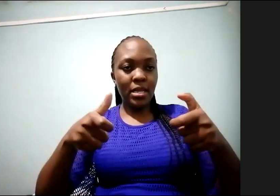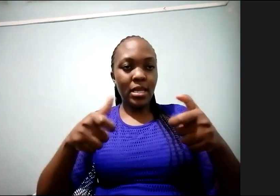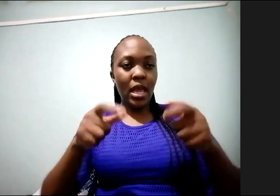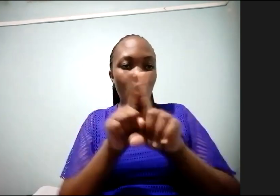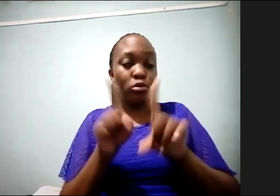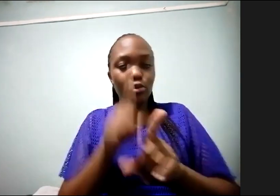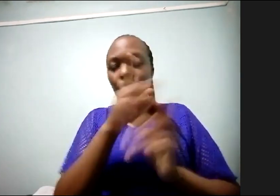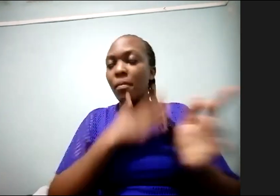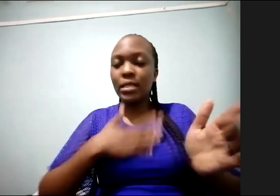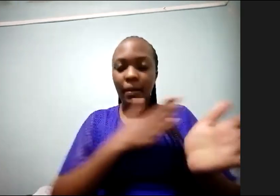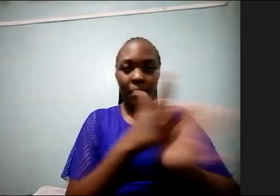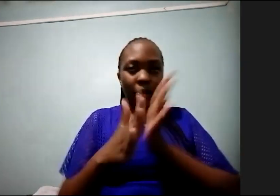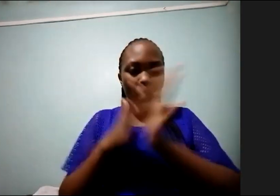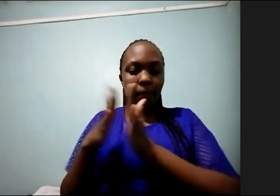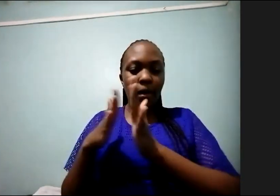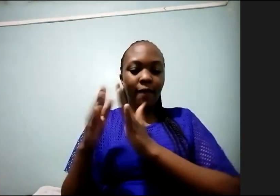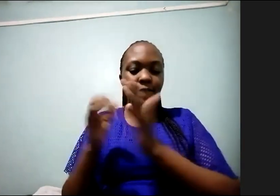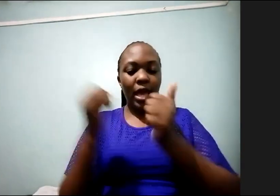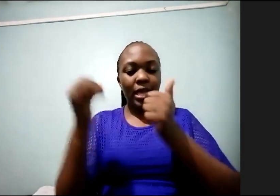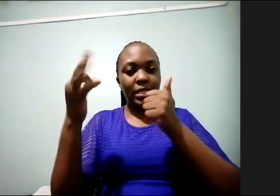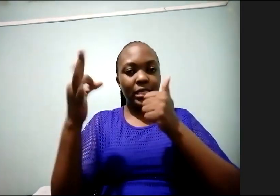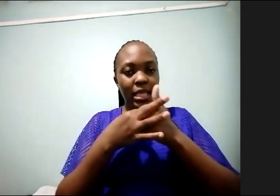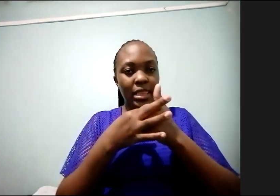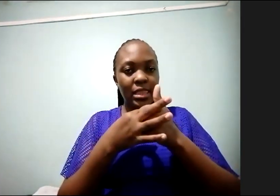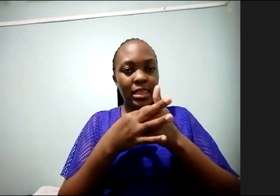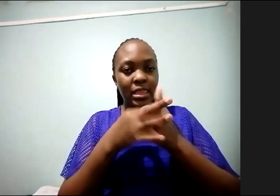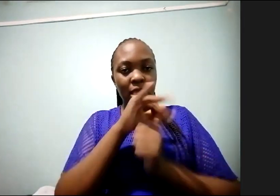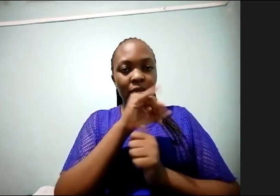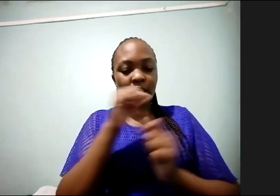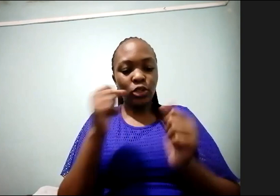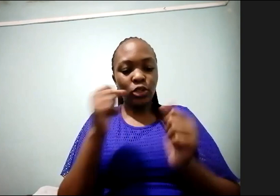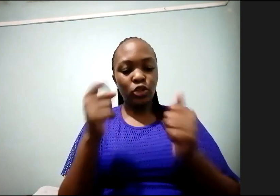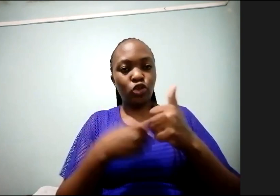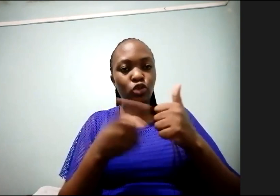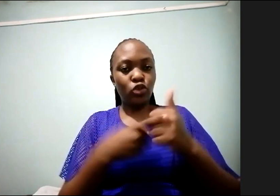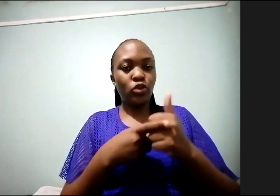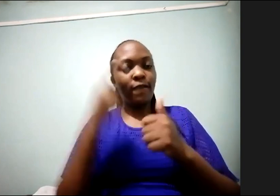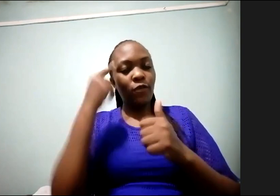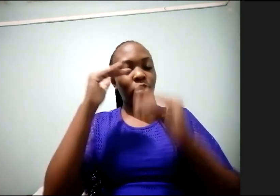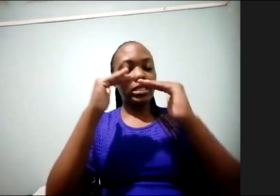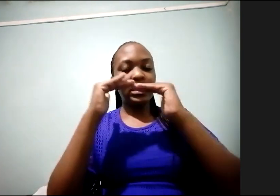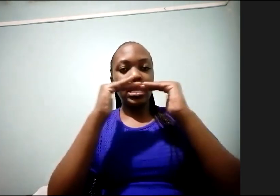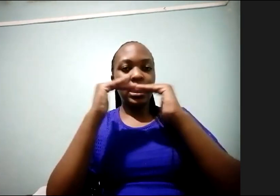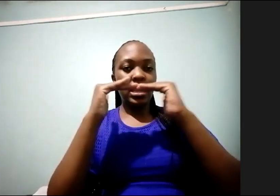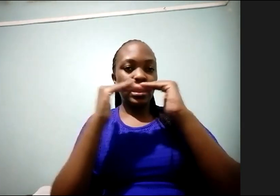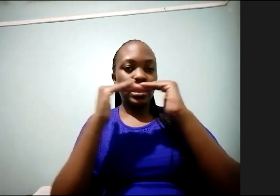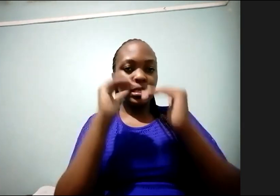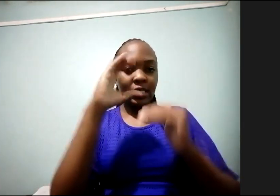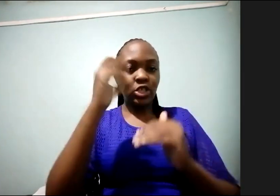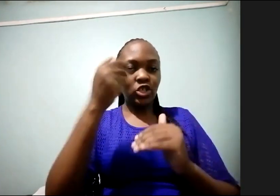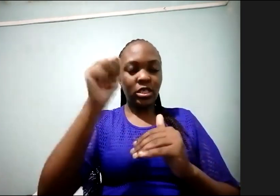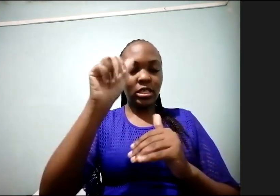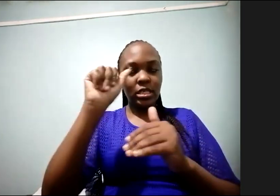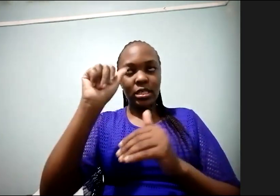Standard Chartered Bank CEO, Mr. Ngare. Thank you all. Have a blessed night.